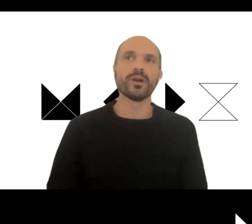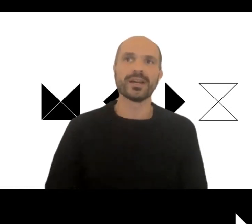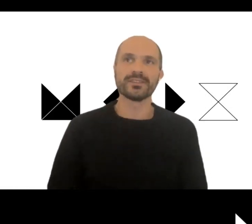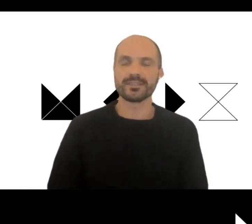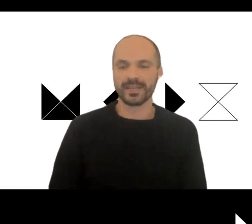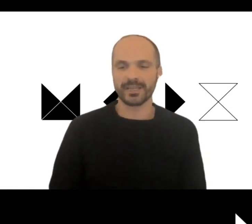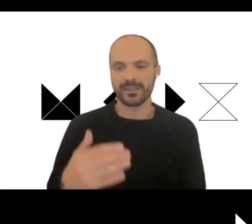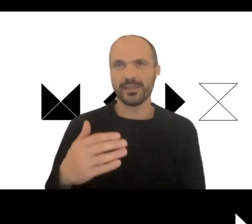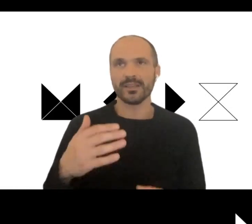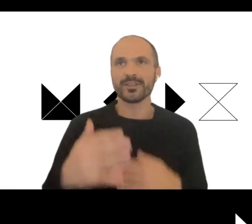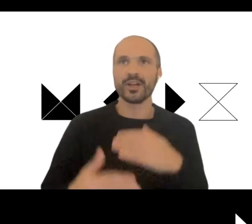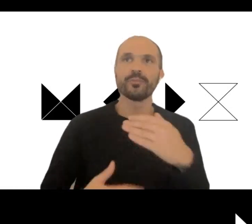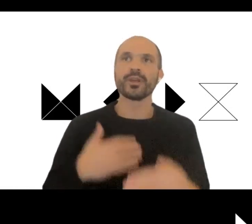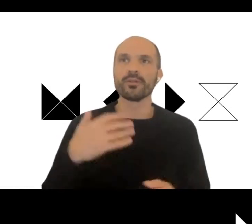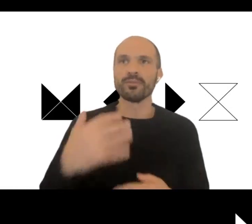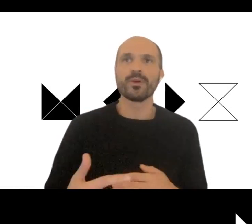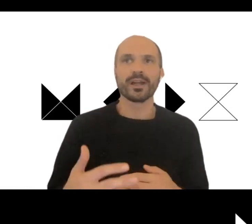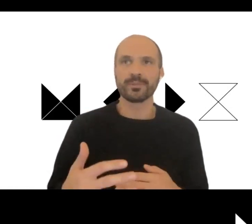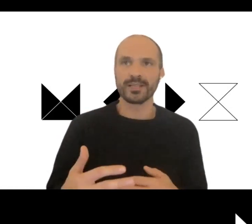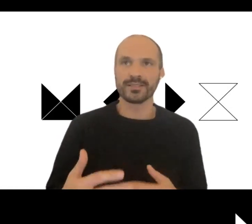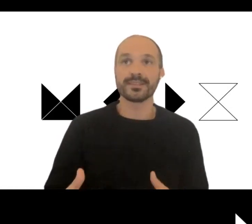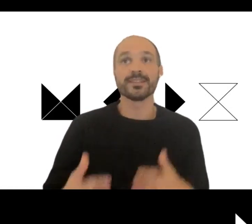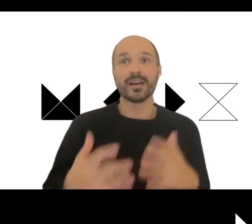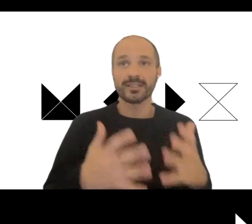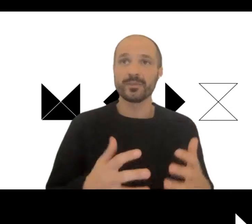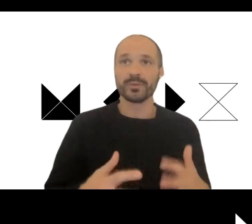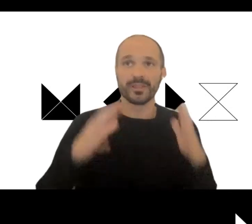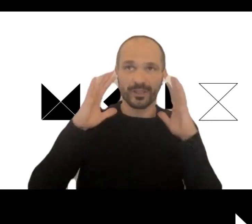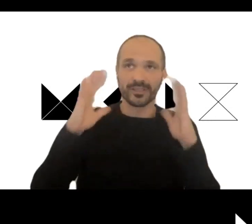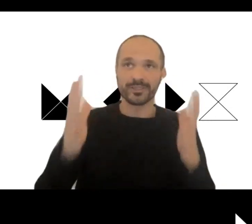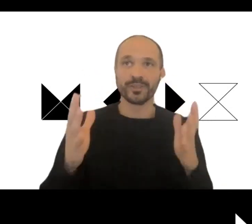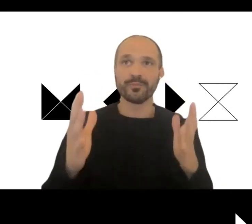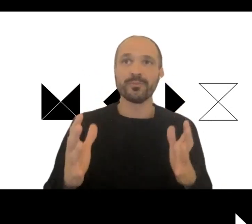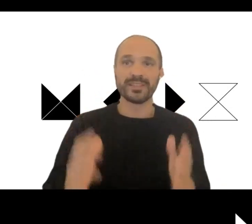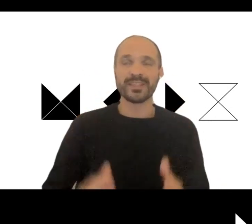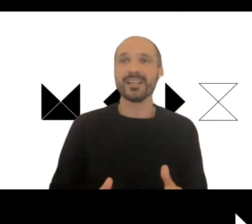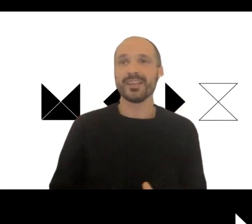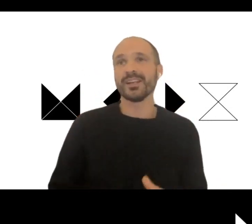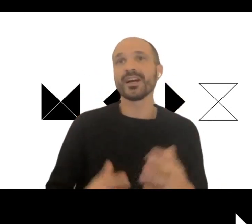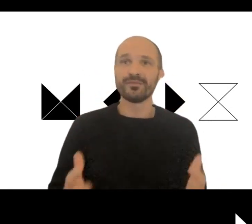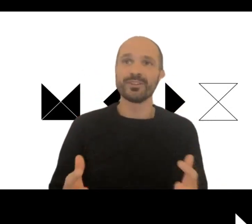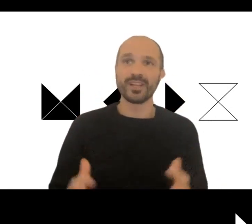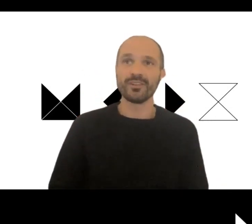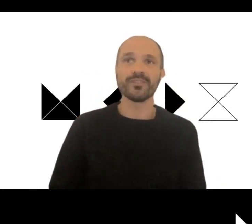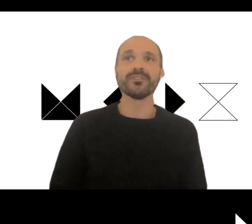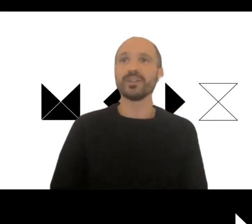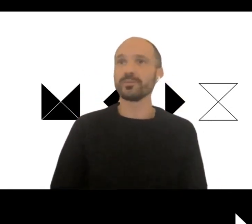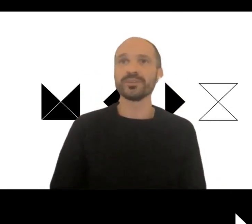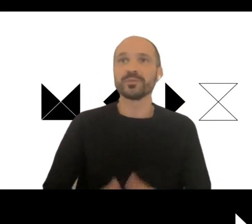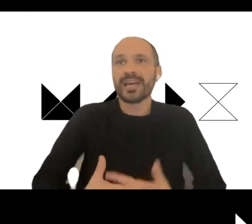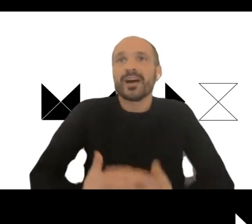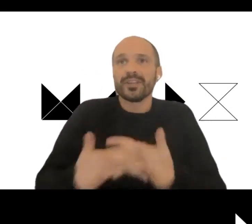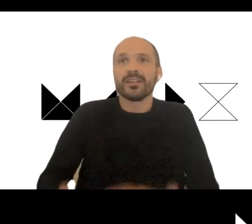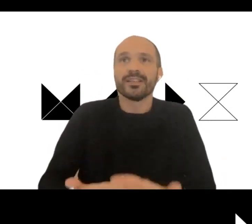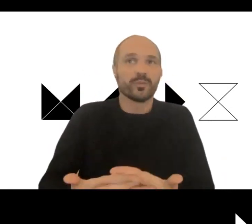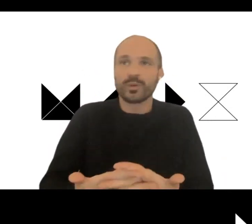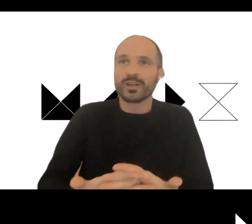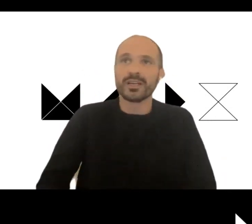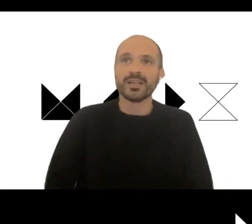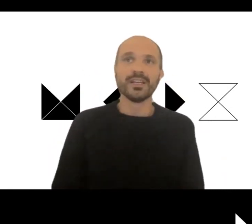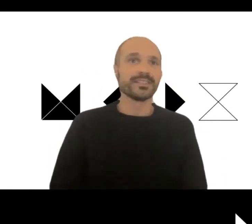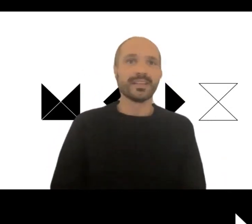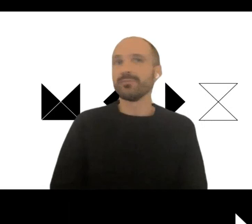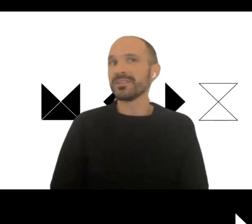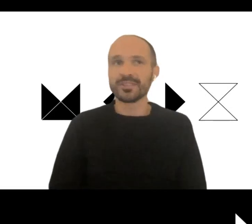least in the US, is that the entire procurement process is honestly built on a certain mentality and a comfort level of developers with how they like to